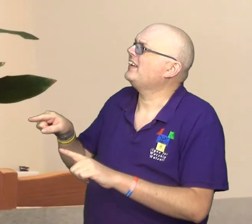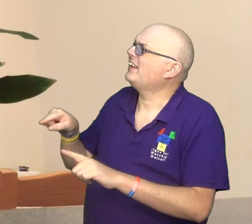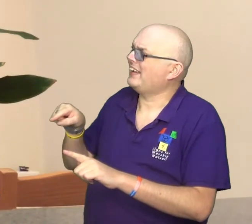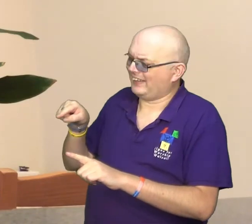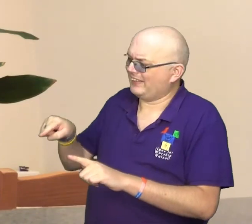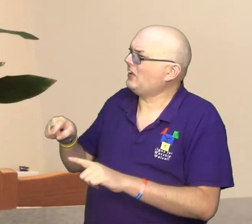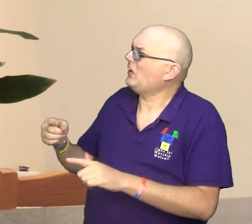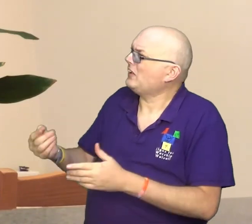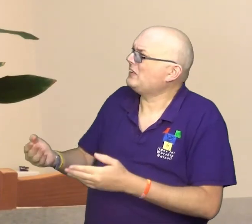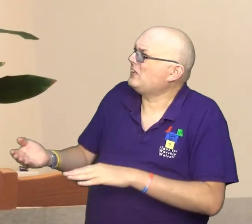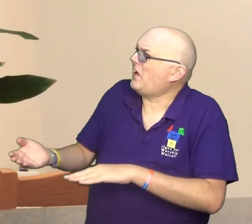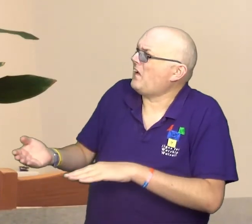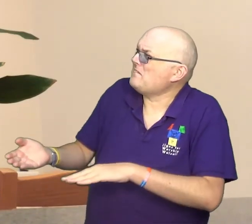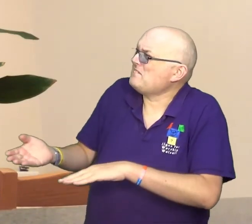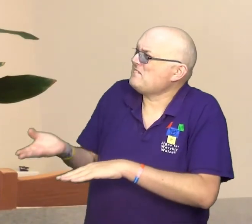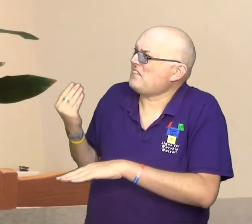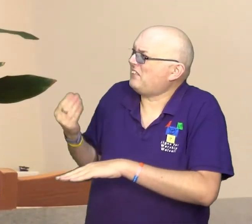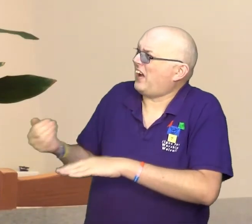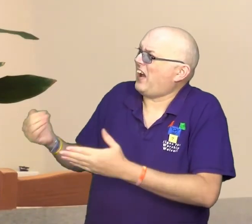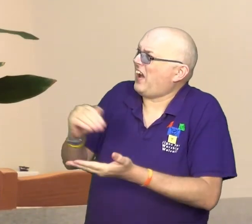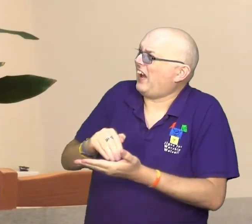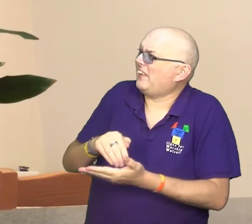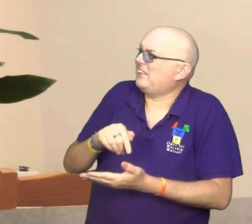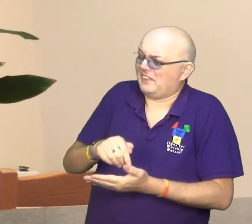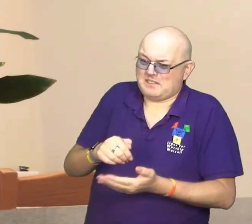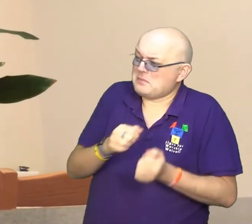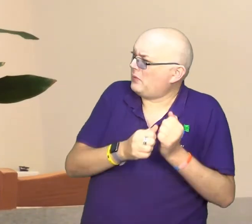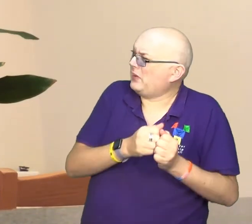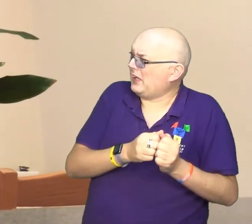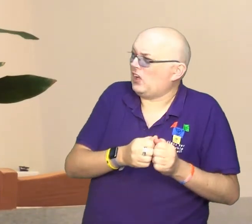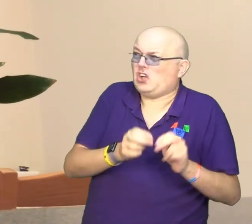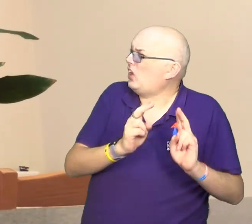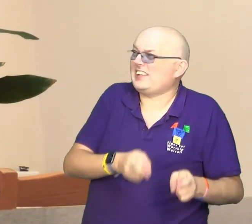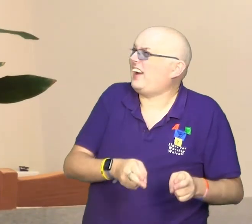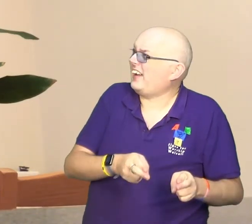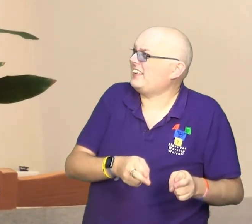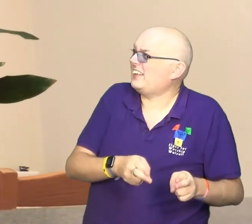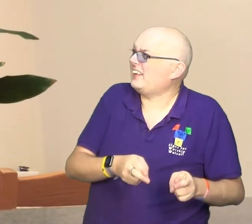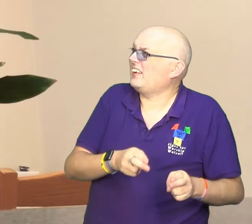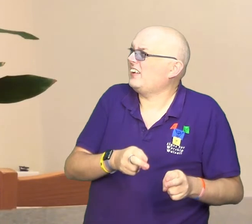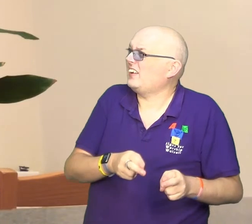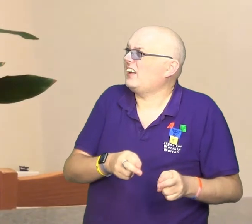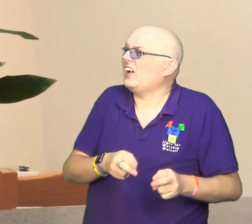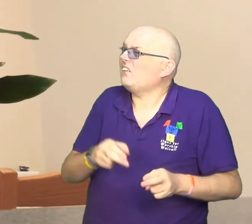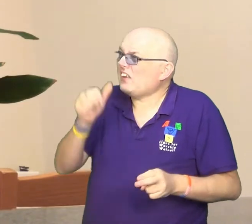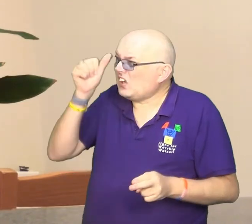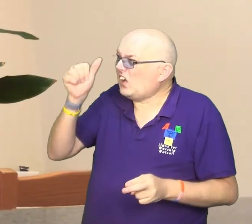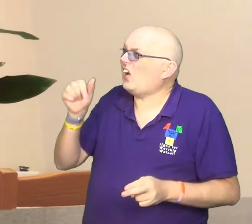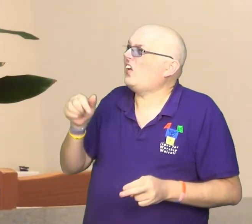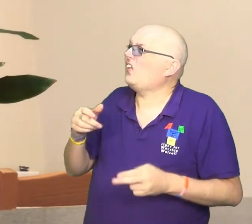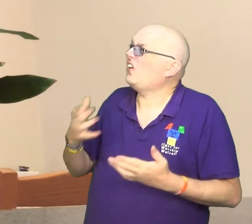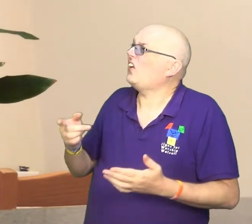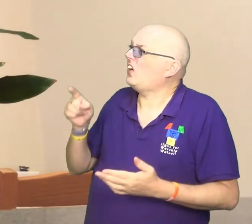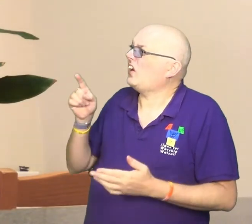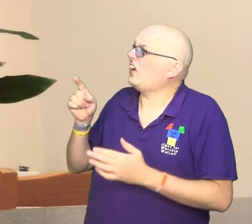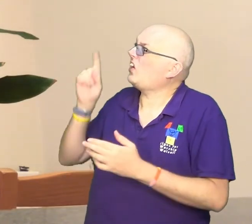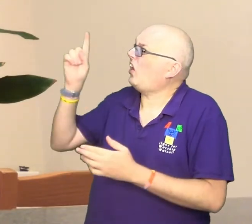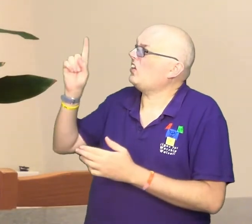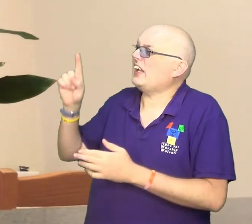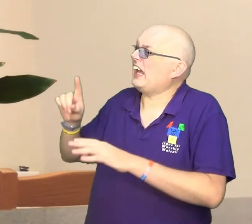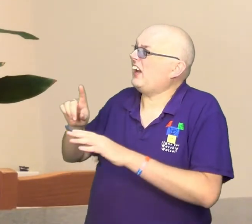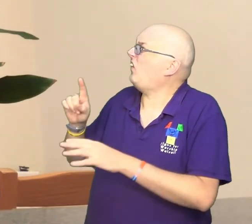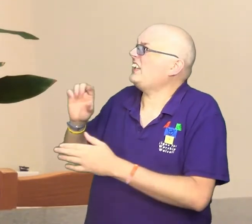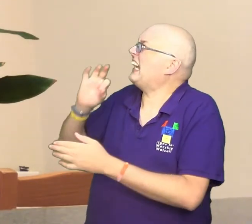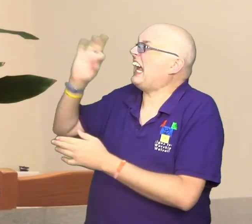to Jesus, "if you had been here, my brother would not have died. But I know that even now God will give